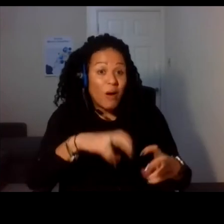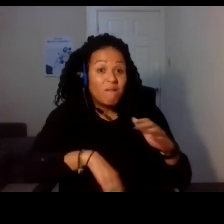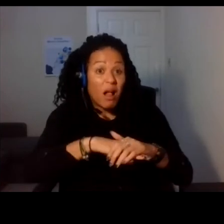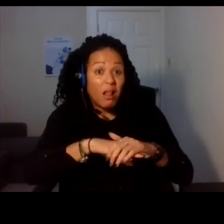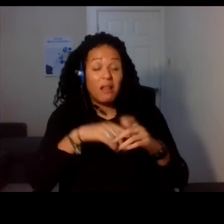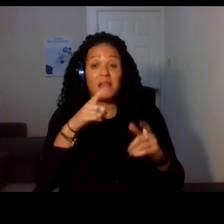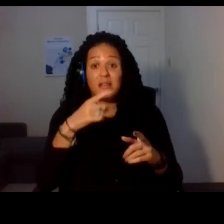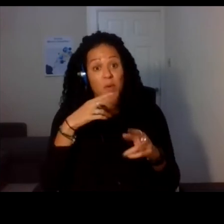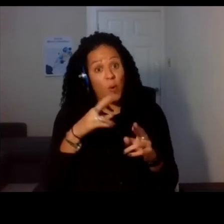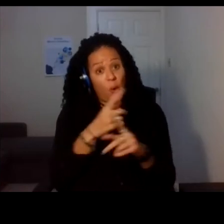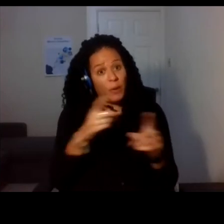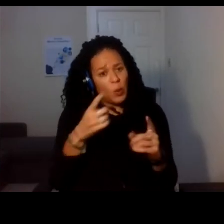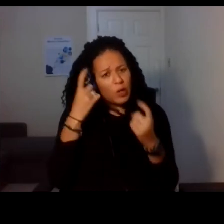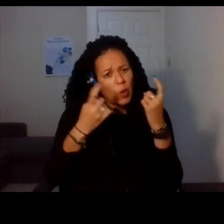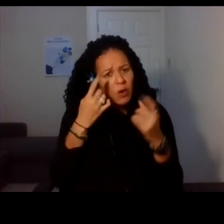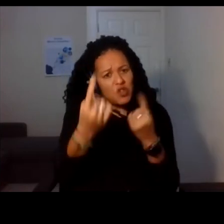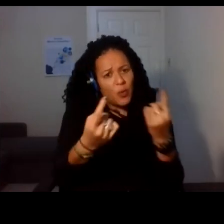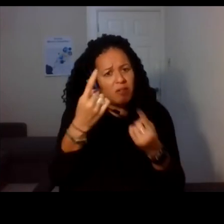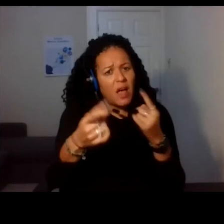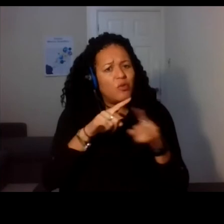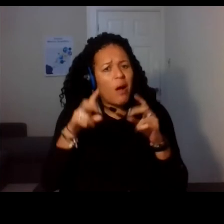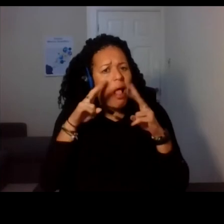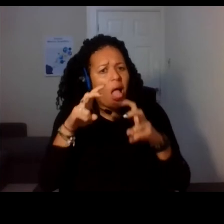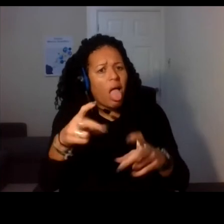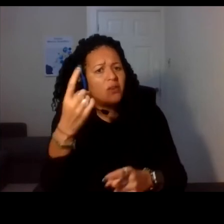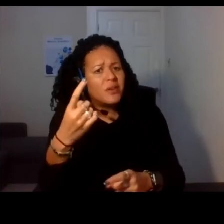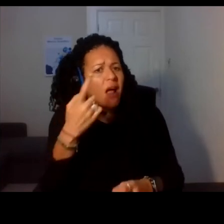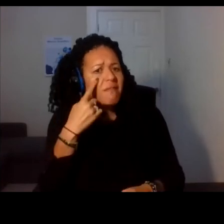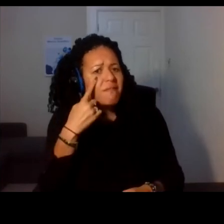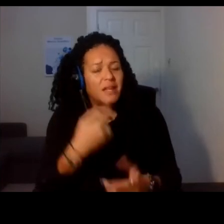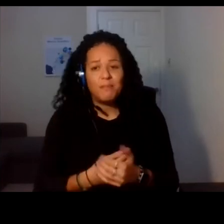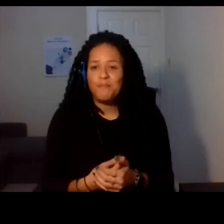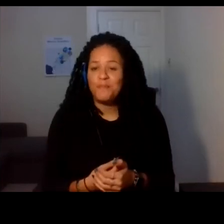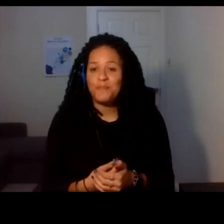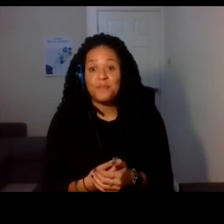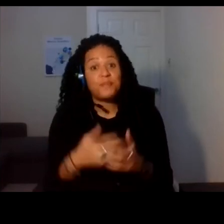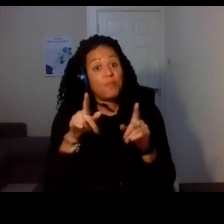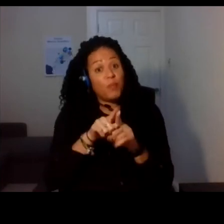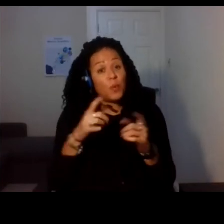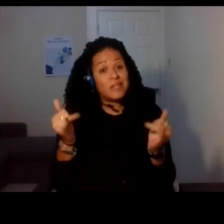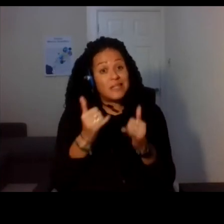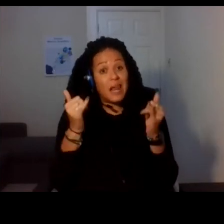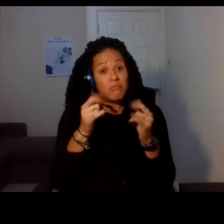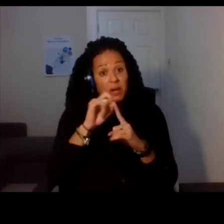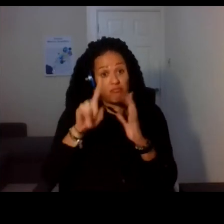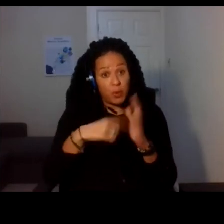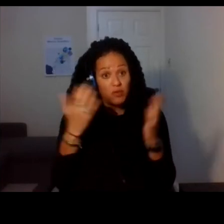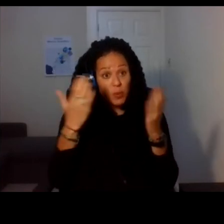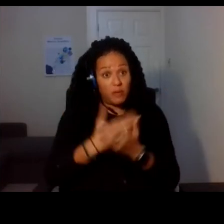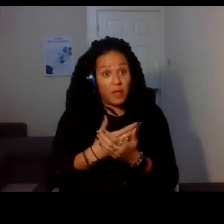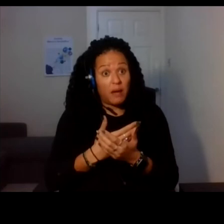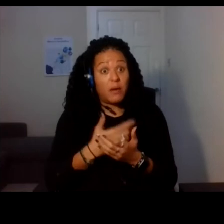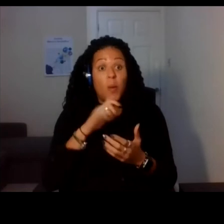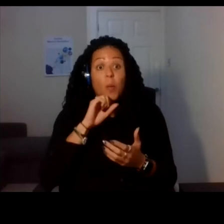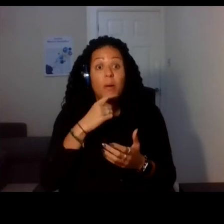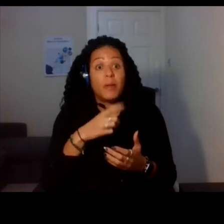hope you will be curious enough to find out about for yourselves. We celebrate this project tonight with the debut of our